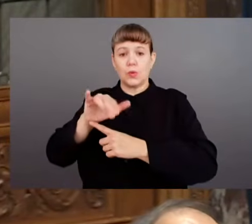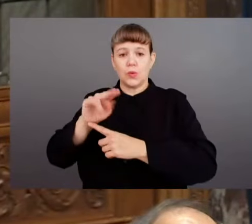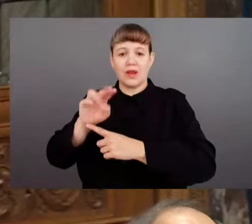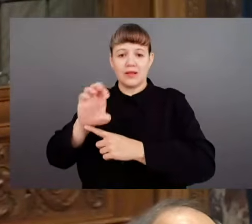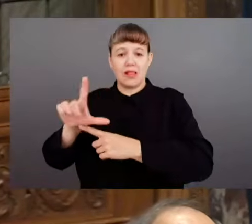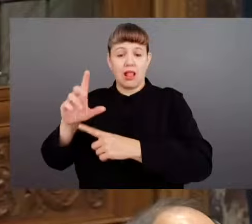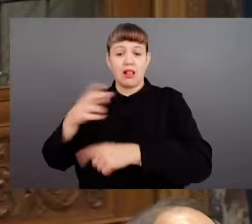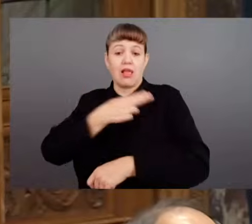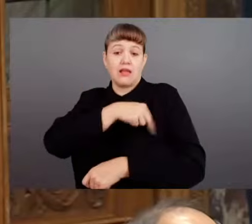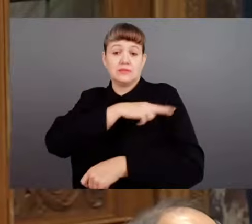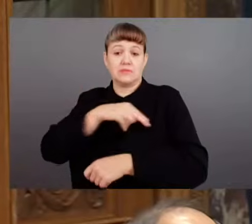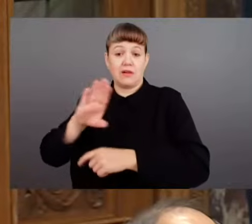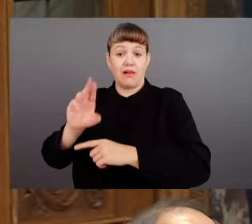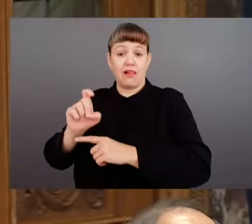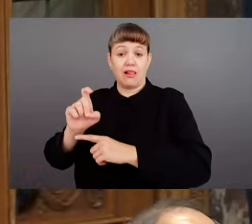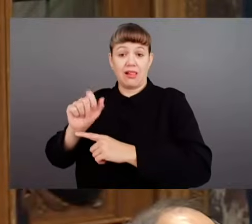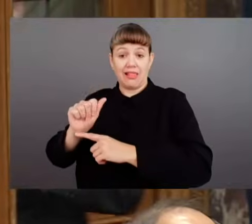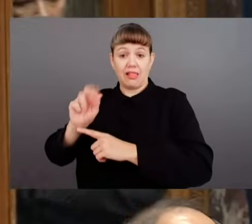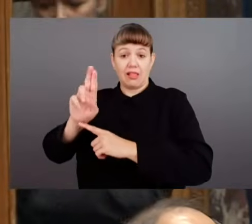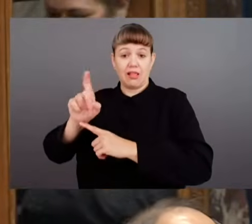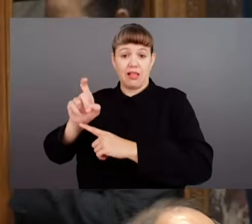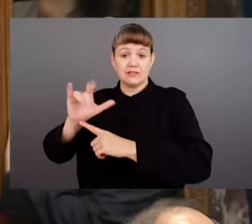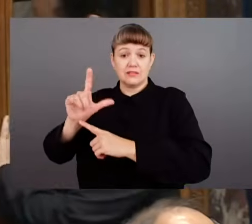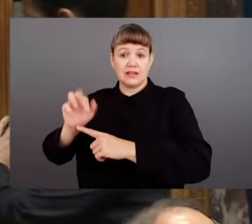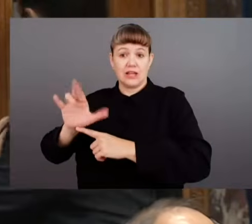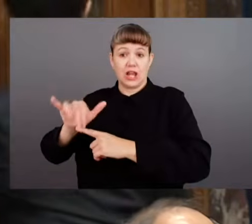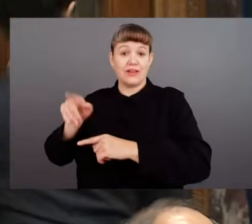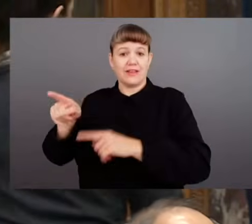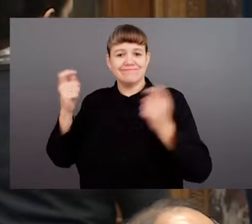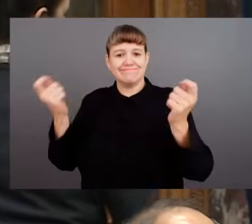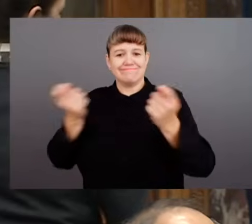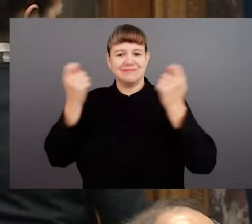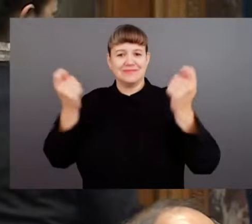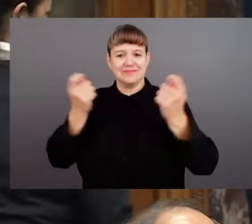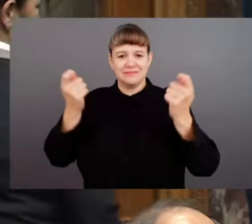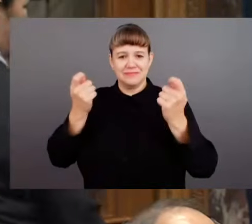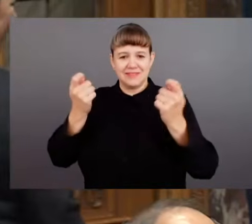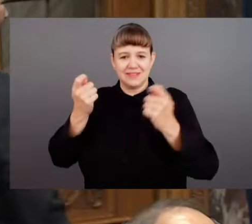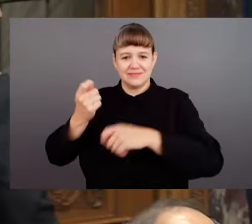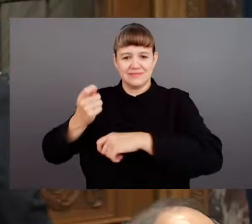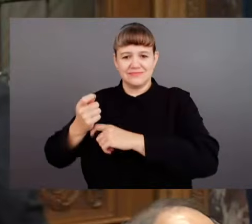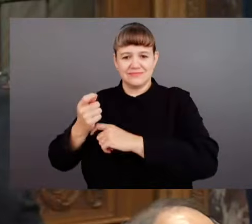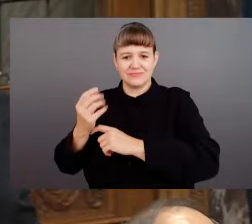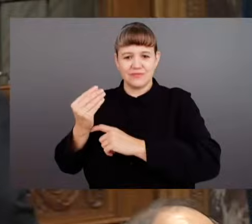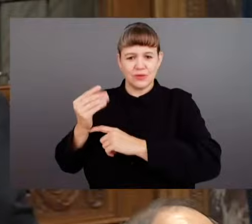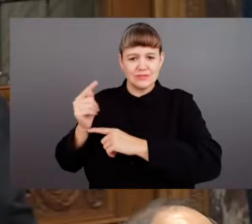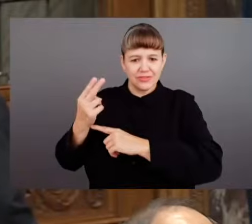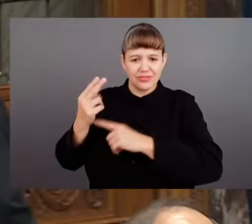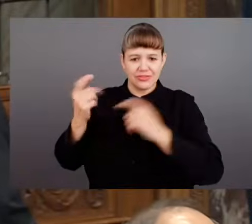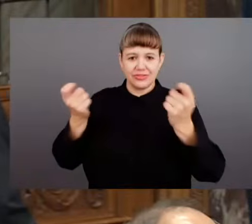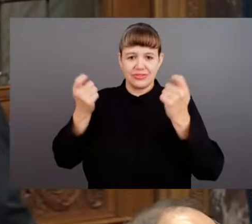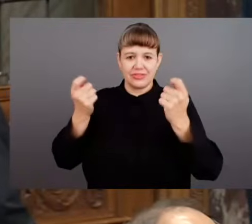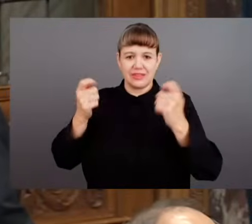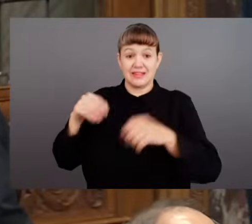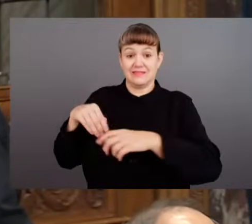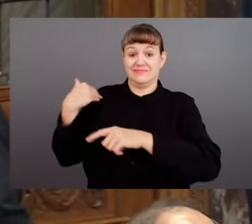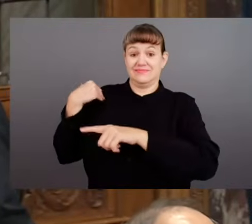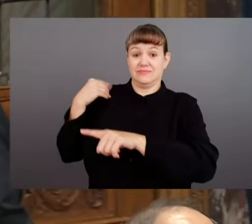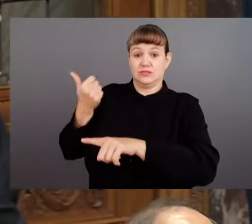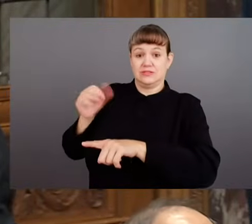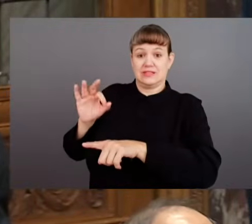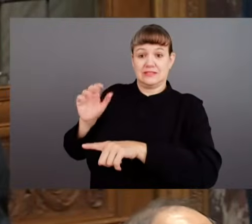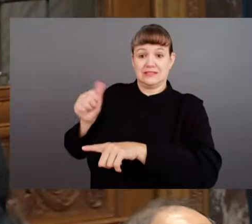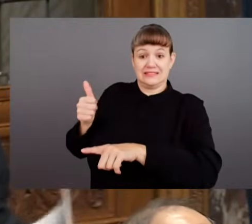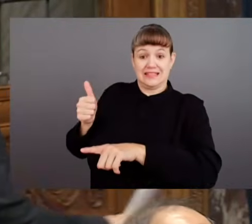serves. QHA was formed in 1910, which makes it one of the oldest healthcare auxiliaries in the province and considerably older than